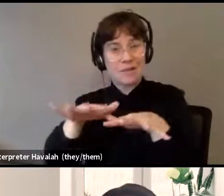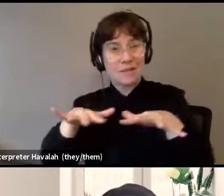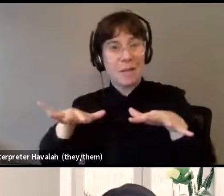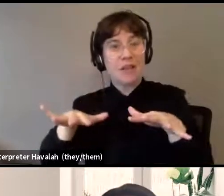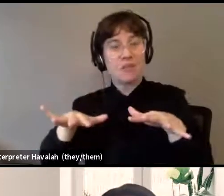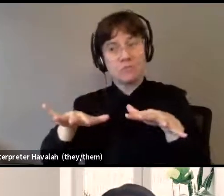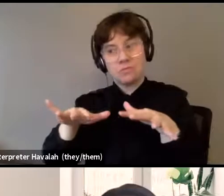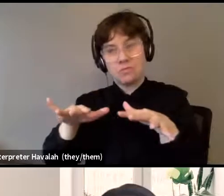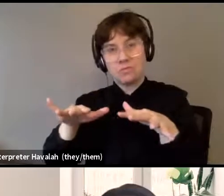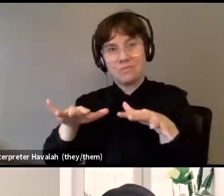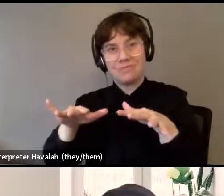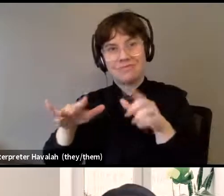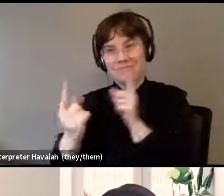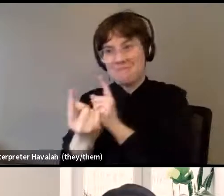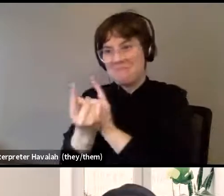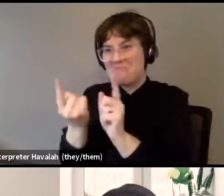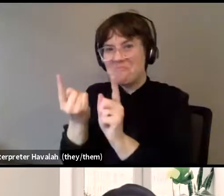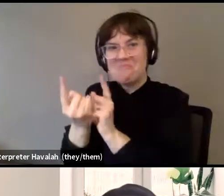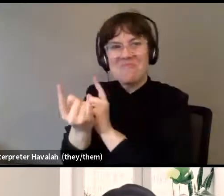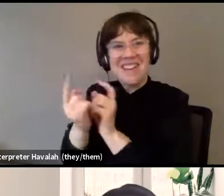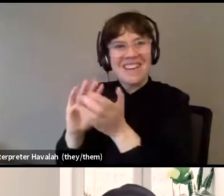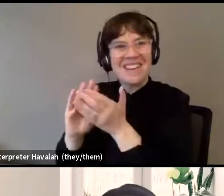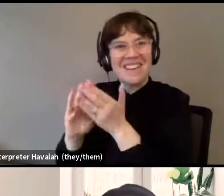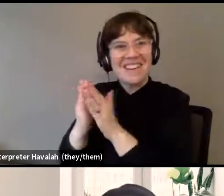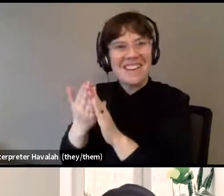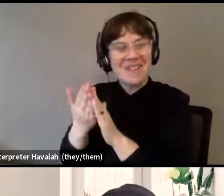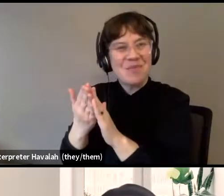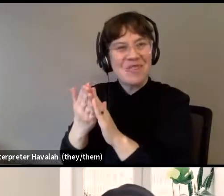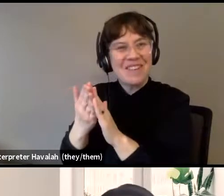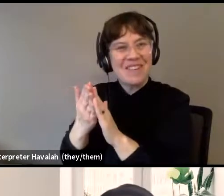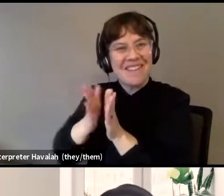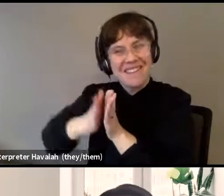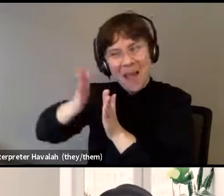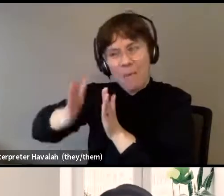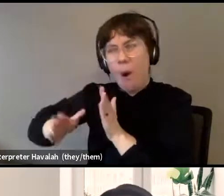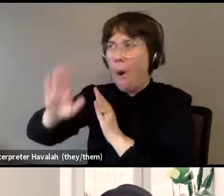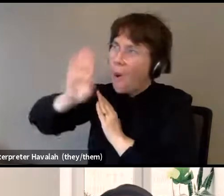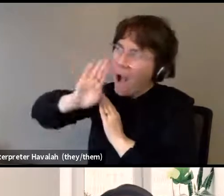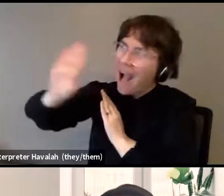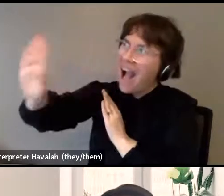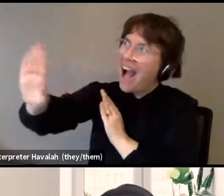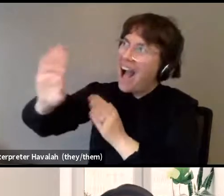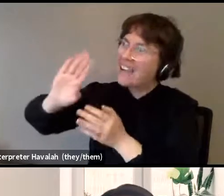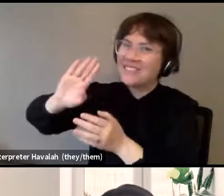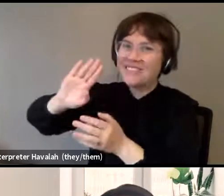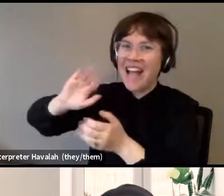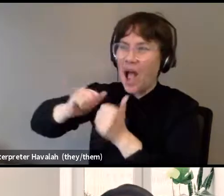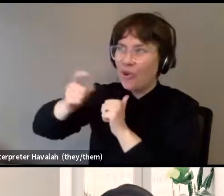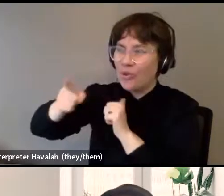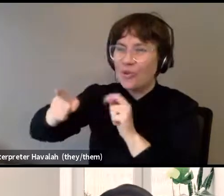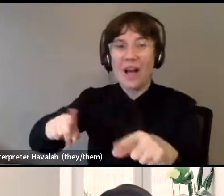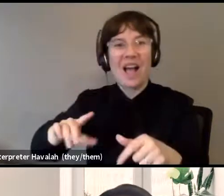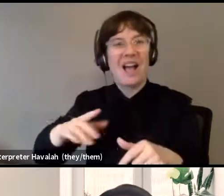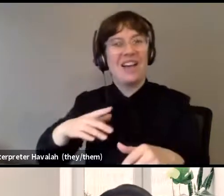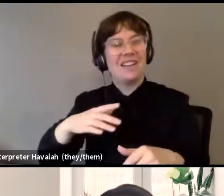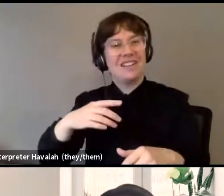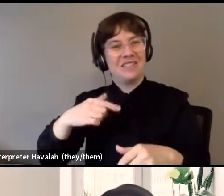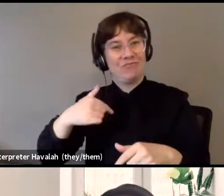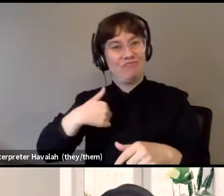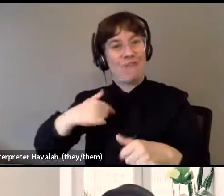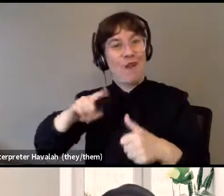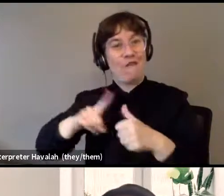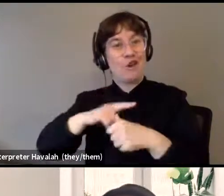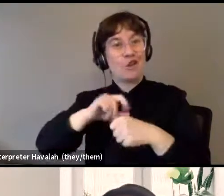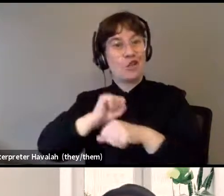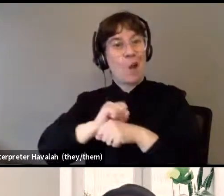where you run into your neighbors. I tell this story all the time. One of my first jobs in high school was as a